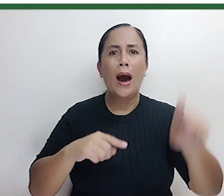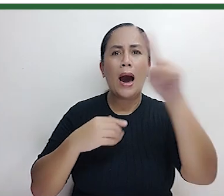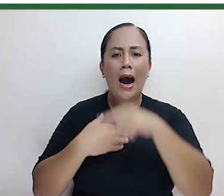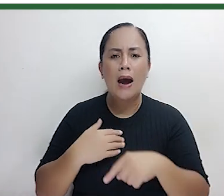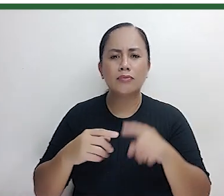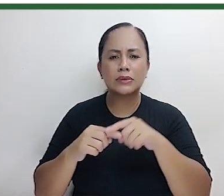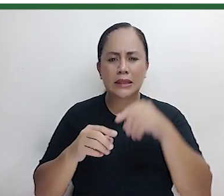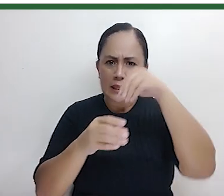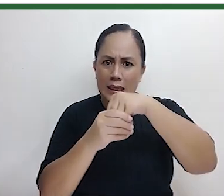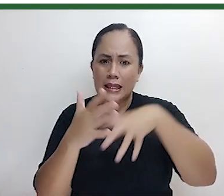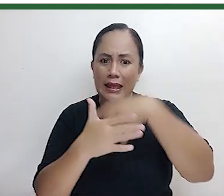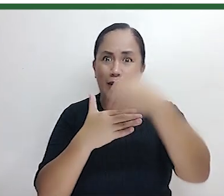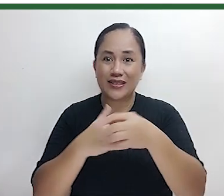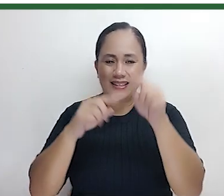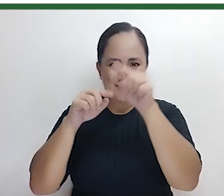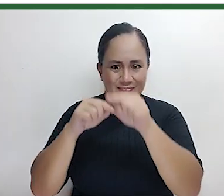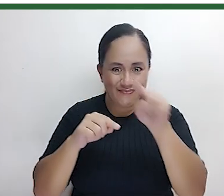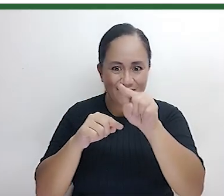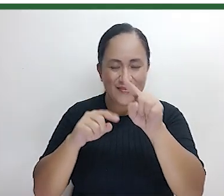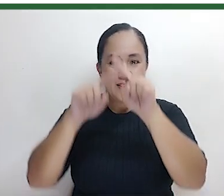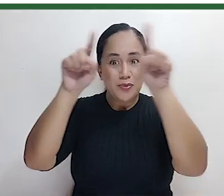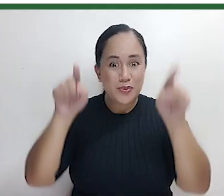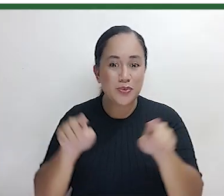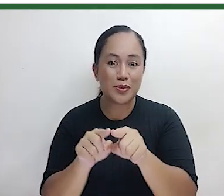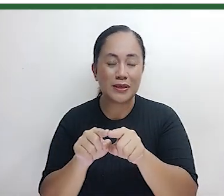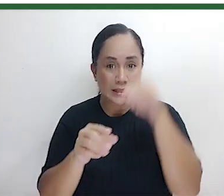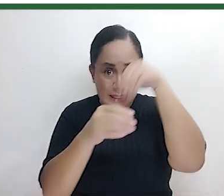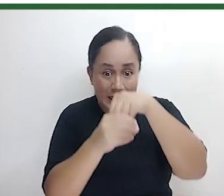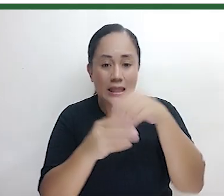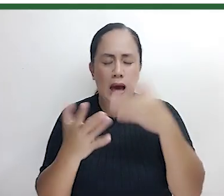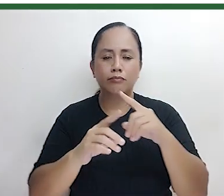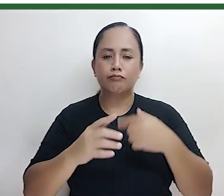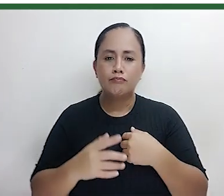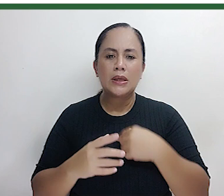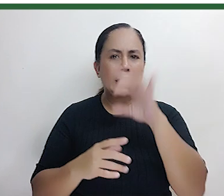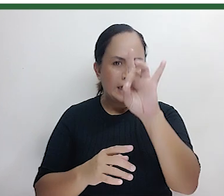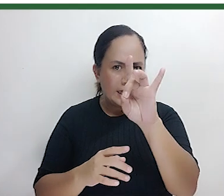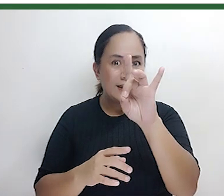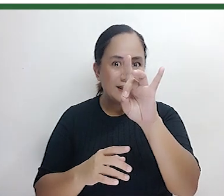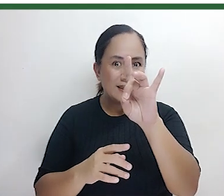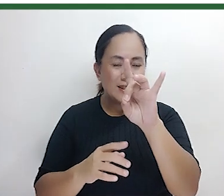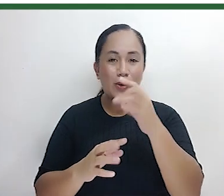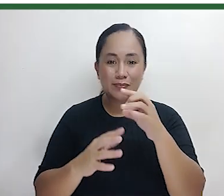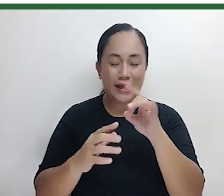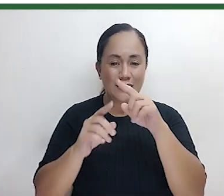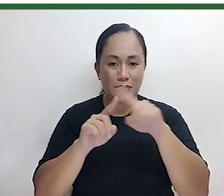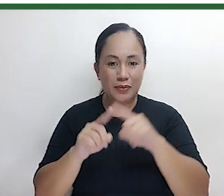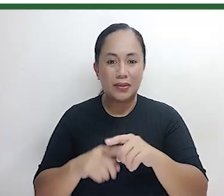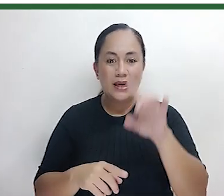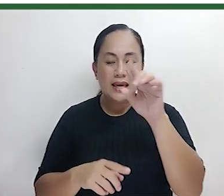circle composed of an inner and an outer circle. The inner circle is divided into 8